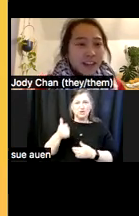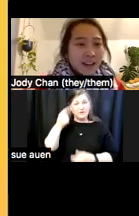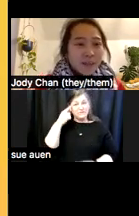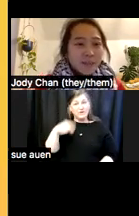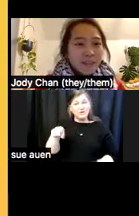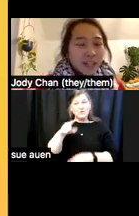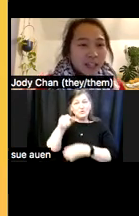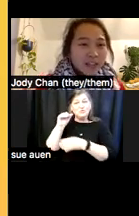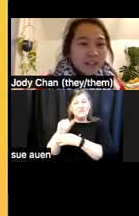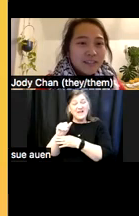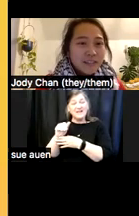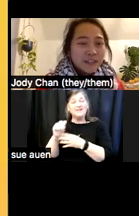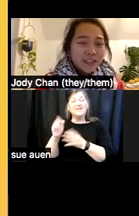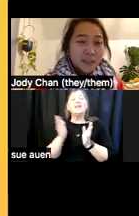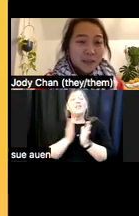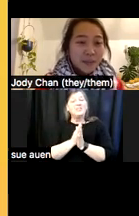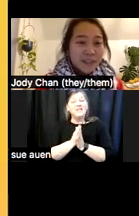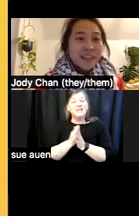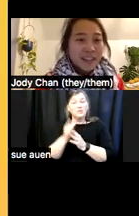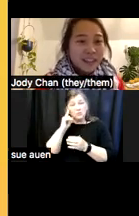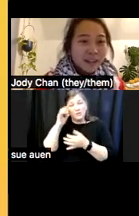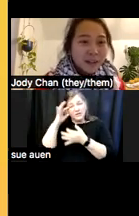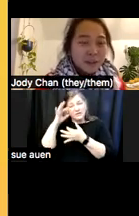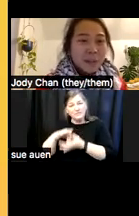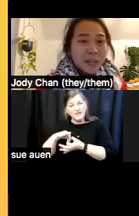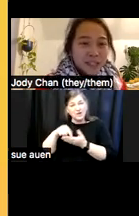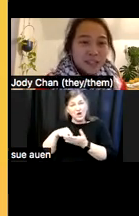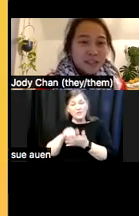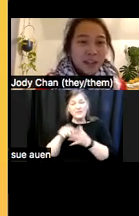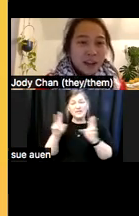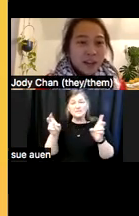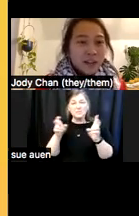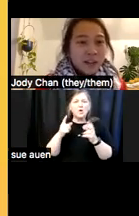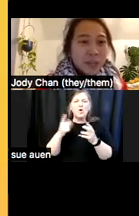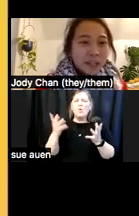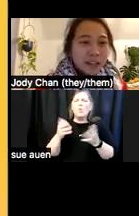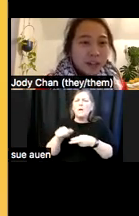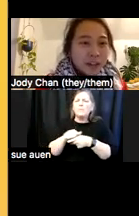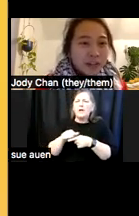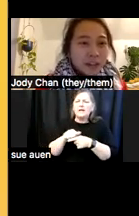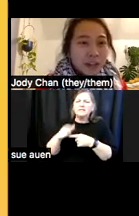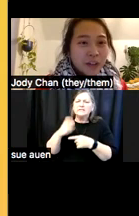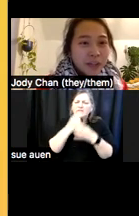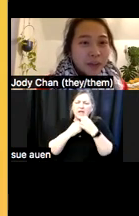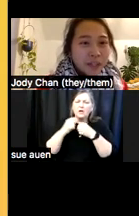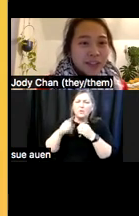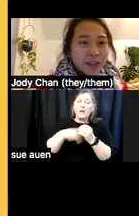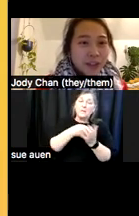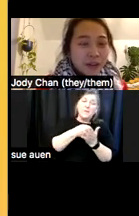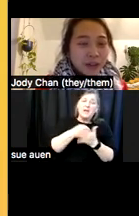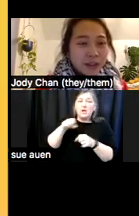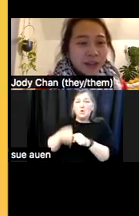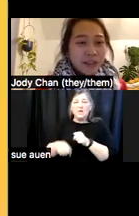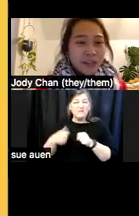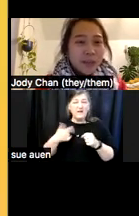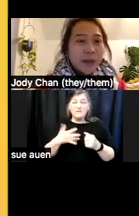tonight, inviting you to reflect on this prompt again. What practices of care around money and grief have I already witnessed or